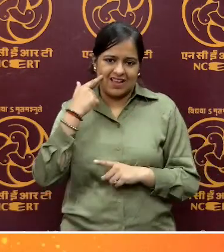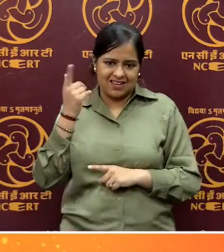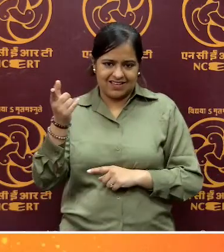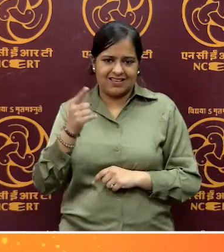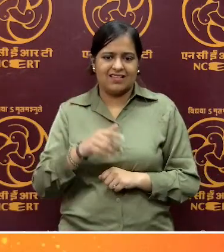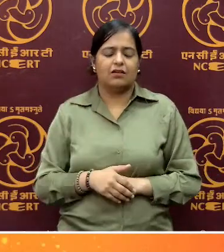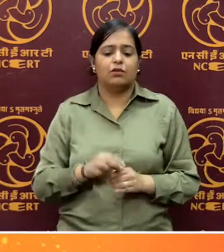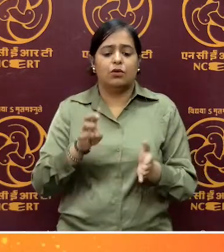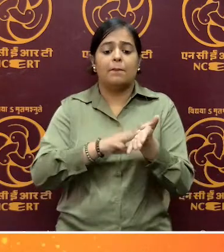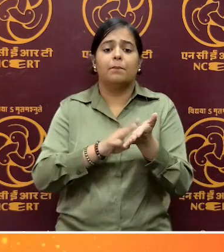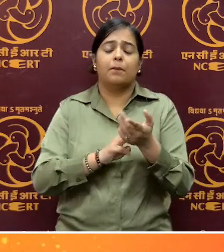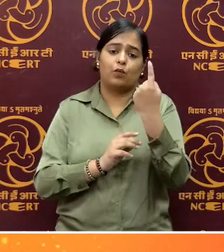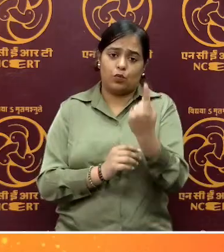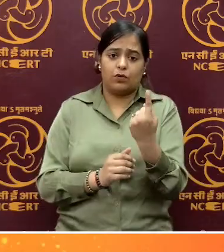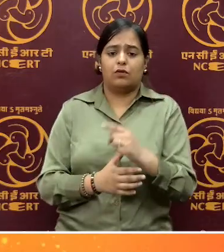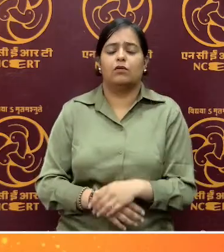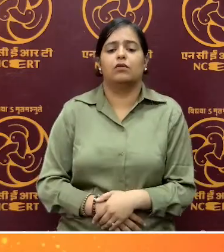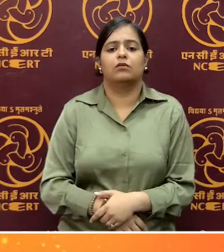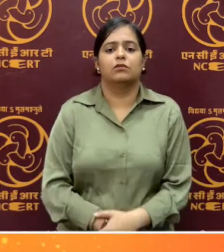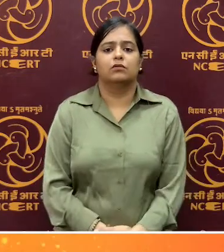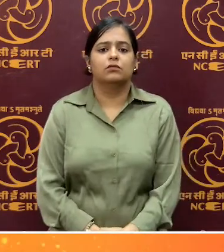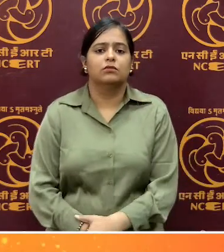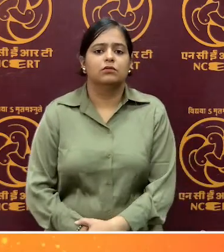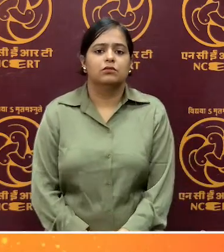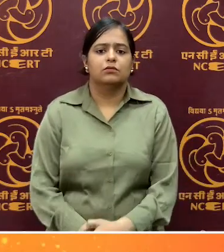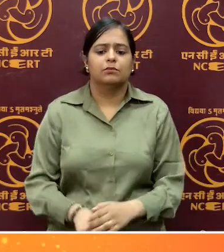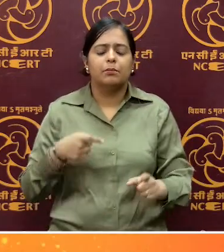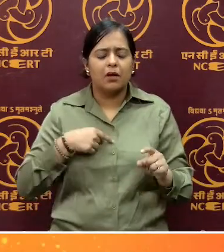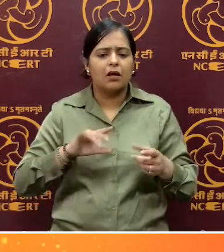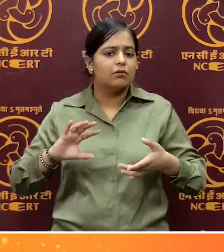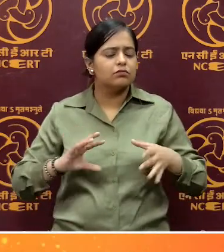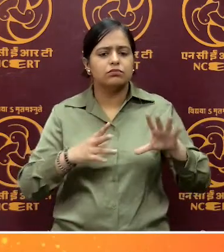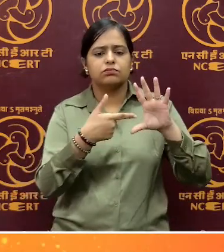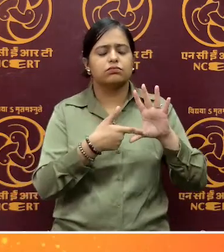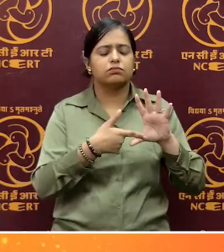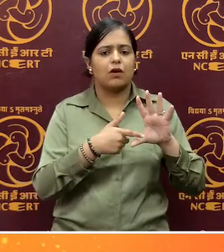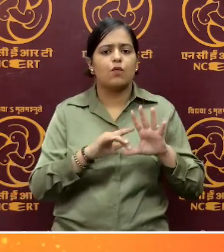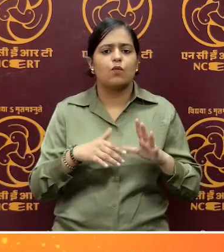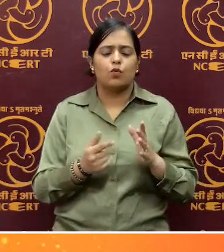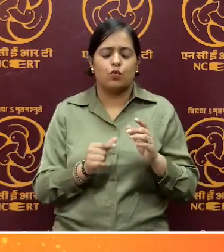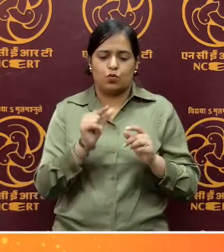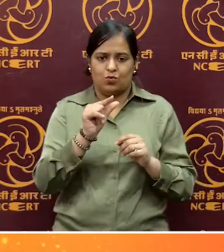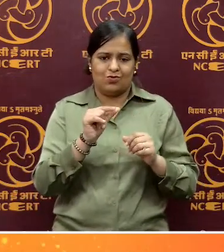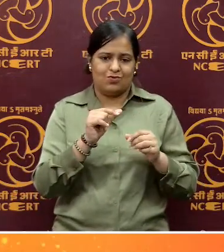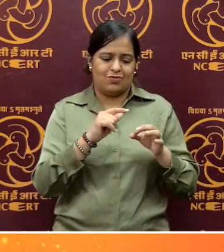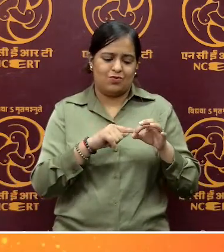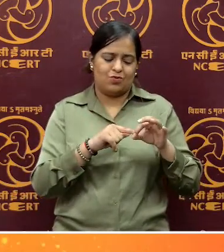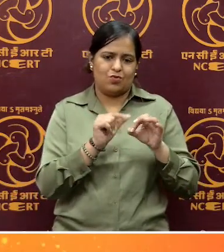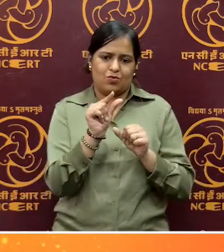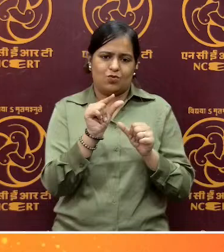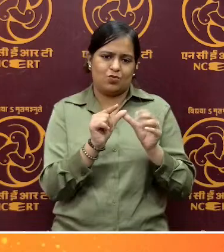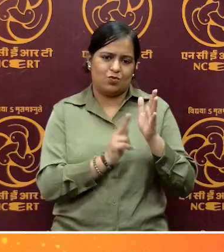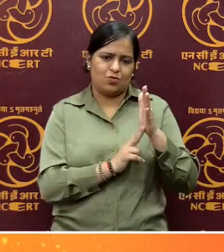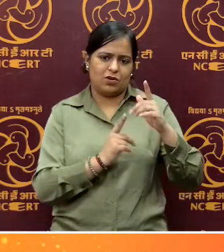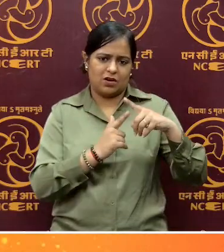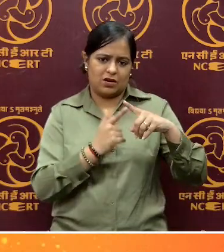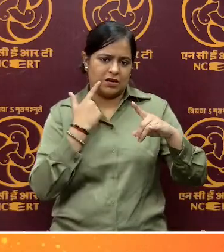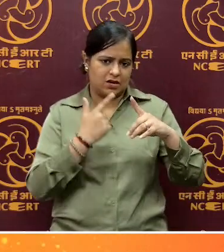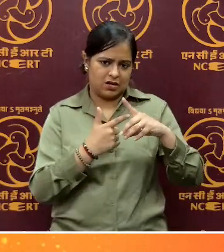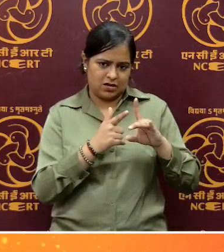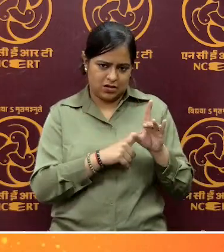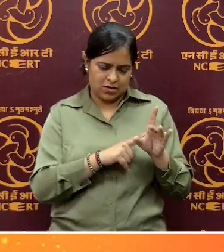1. So how do I convert this quantity into a vector? By